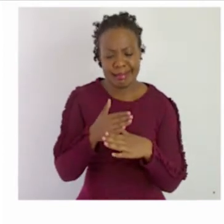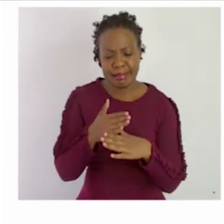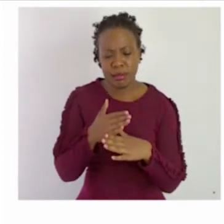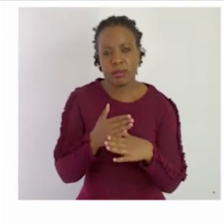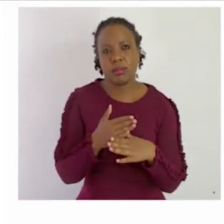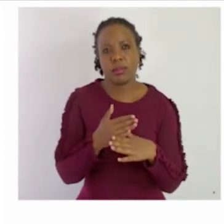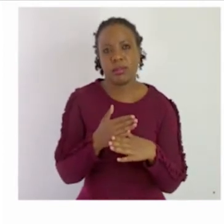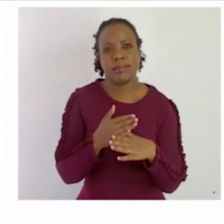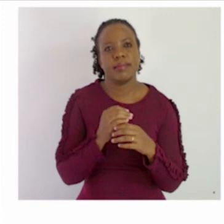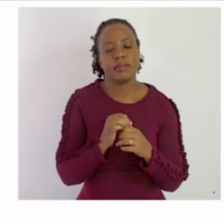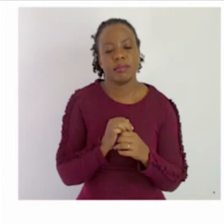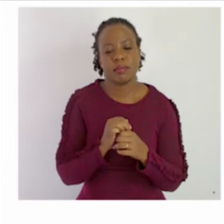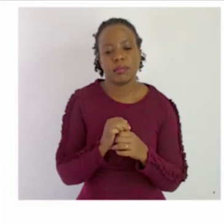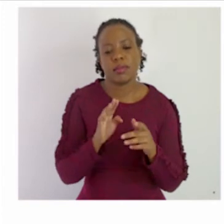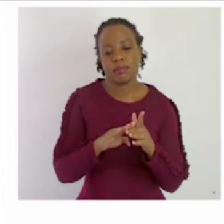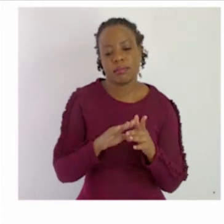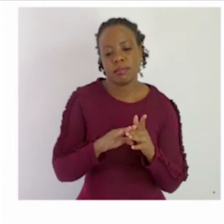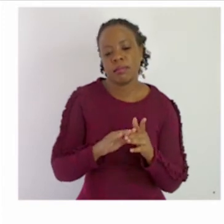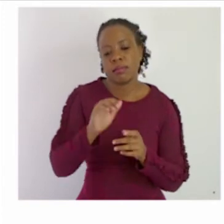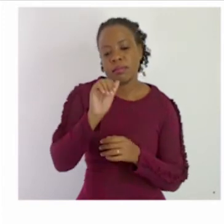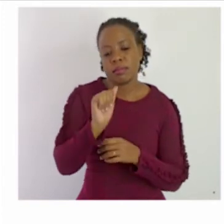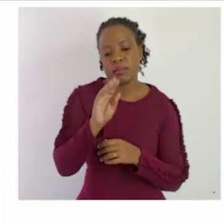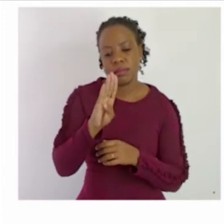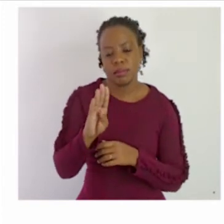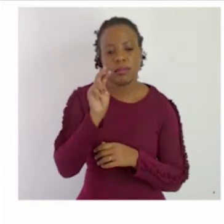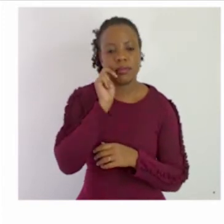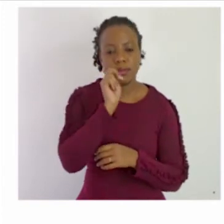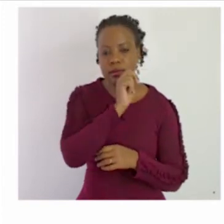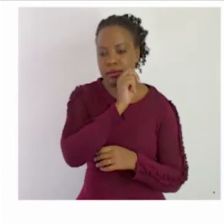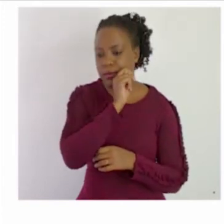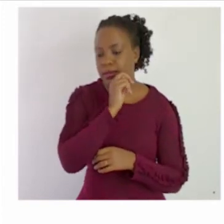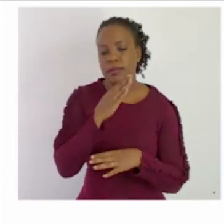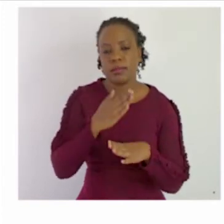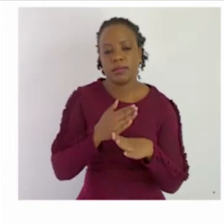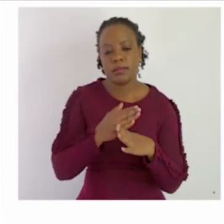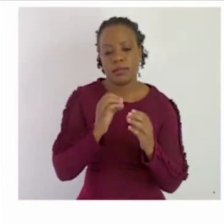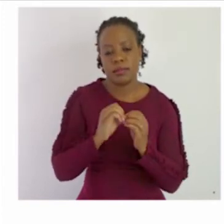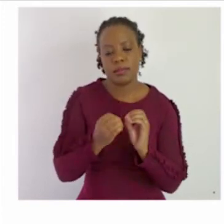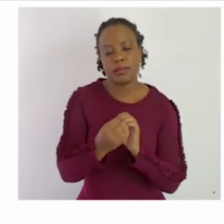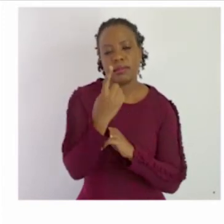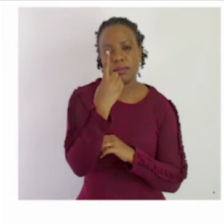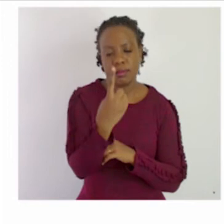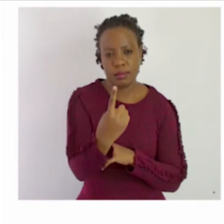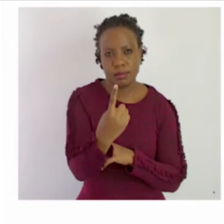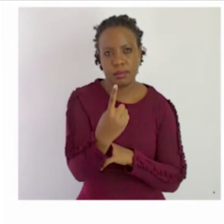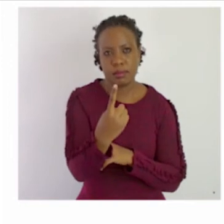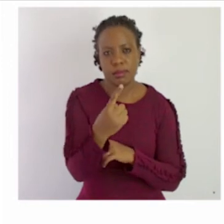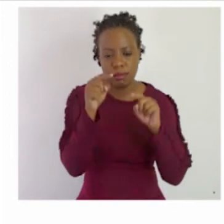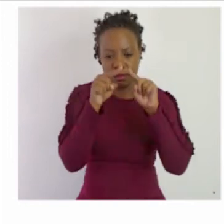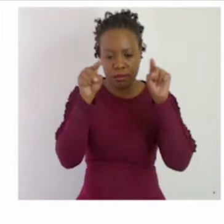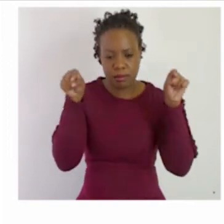can do using abstract nouns. Activity number 1, use the abstract nouns in the box